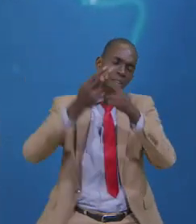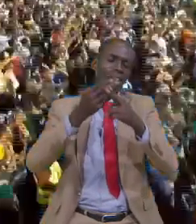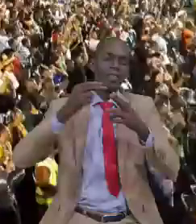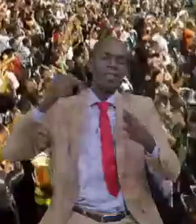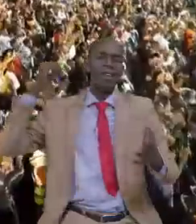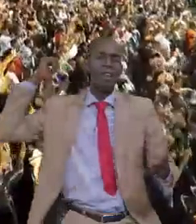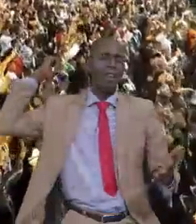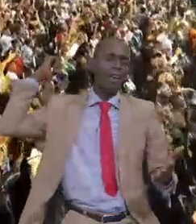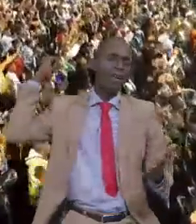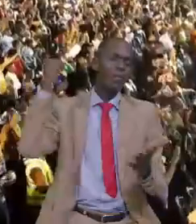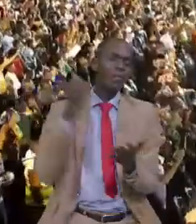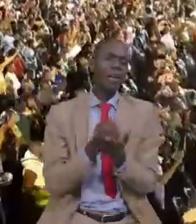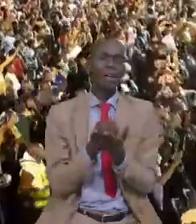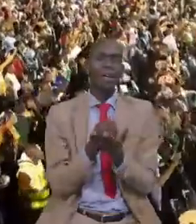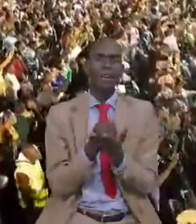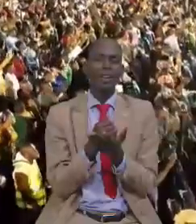pray.